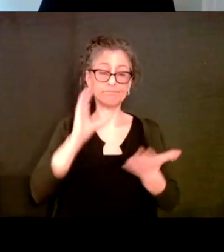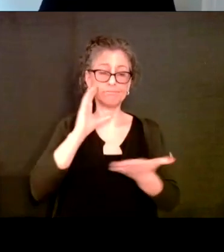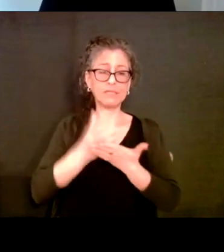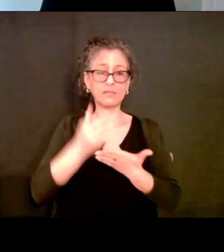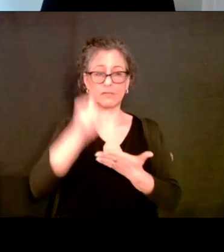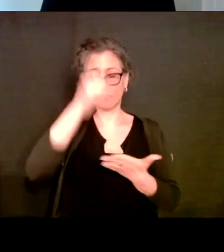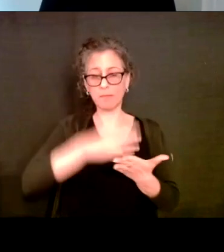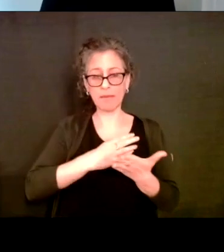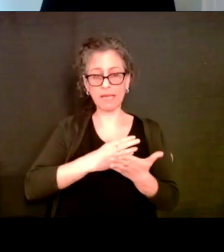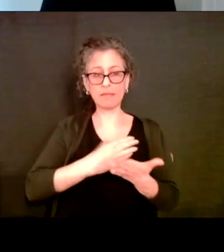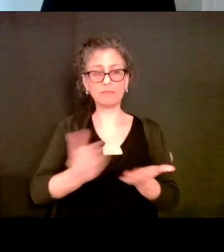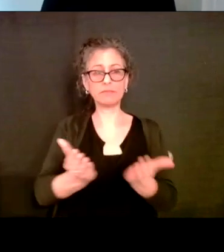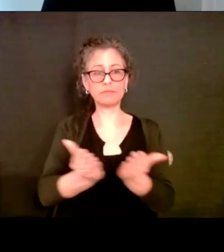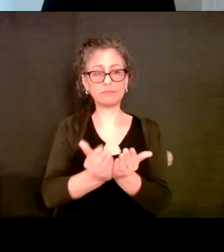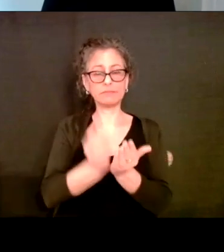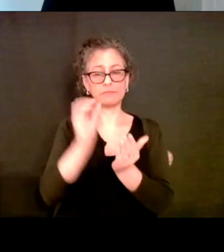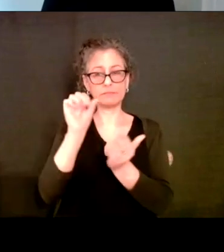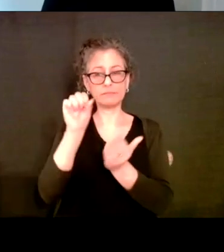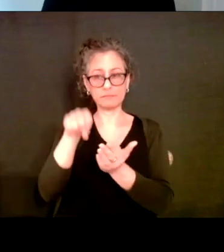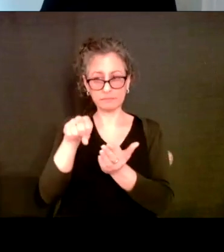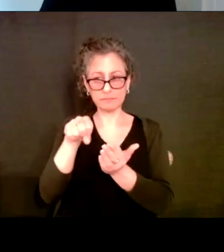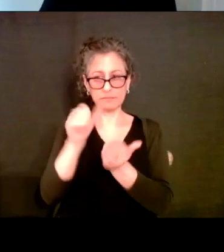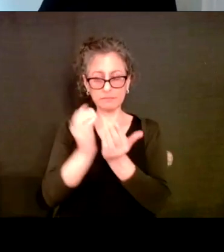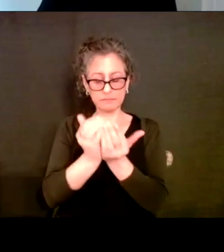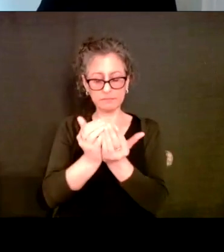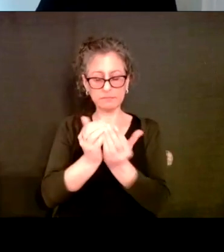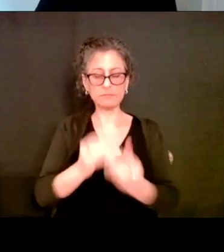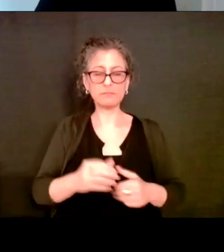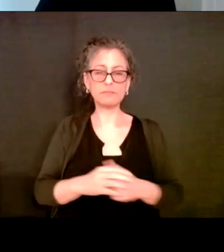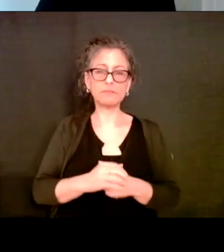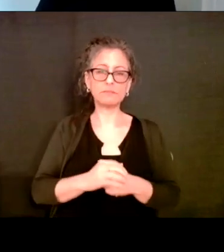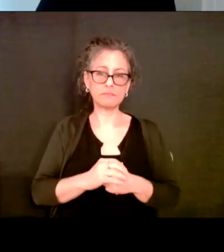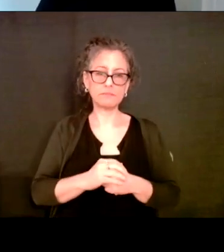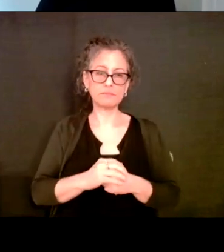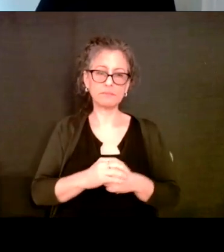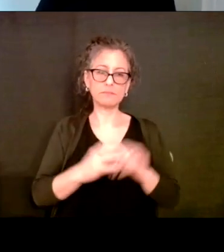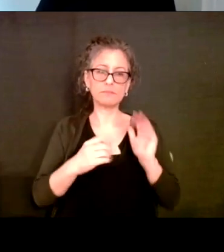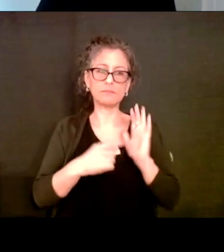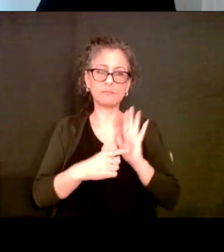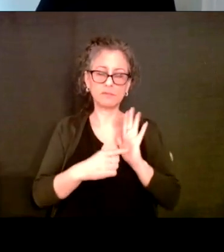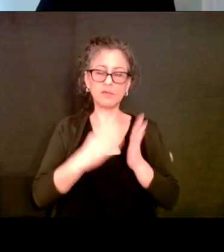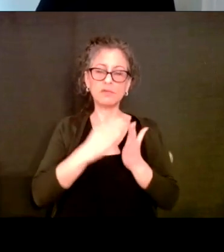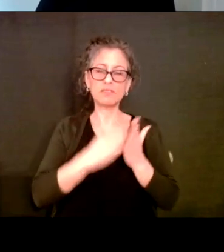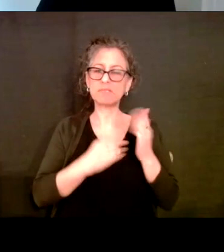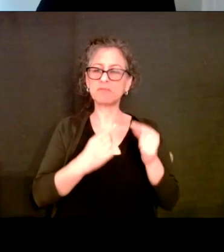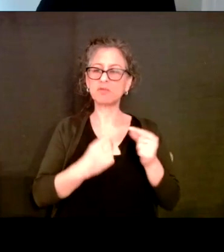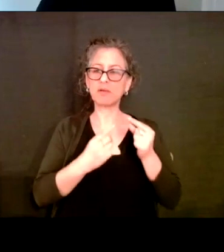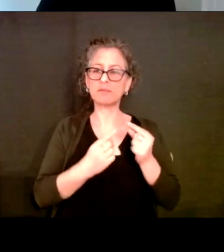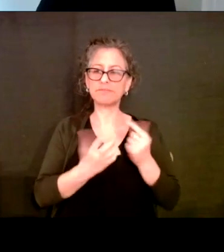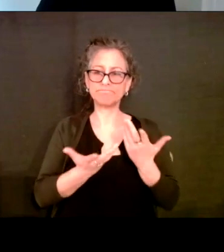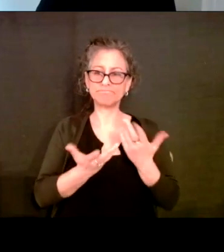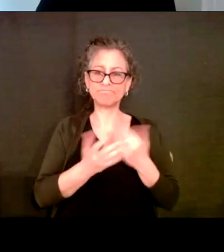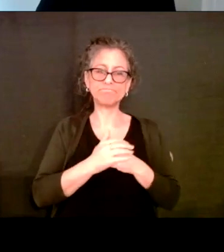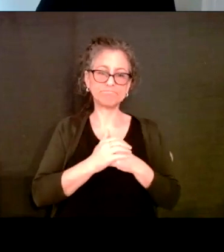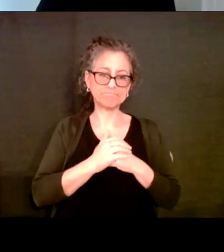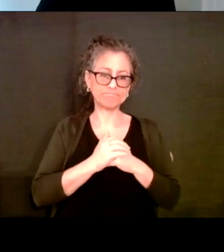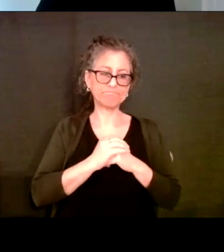his head held in his hands, depicting some degree of struggling.